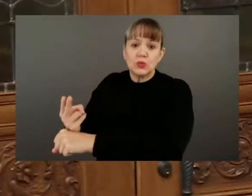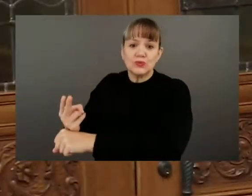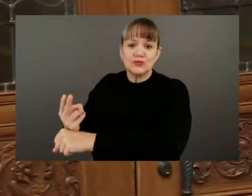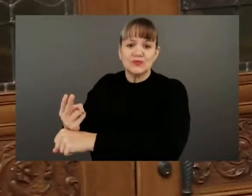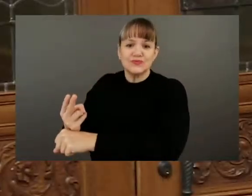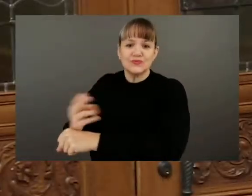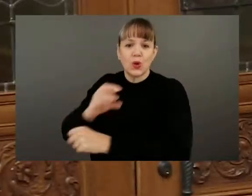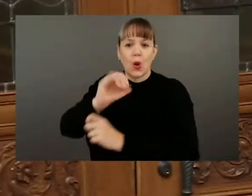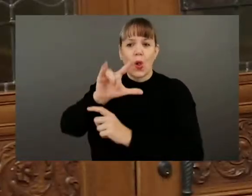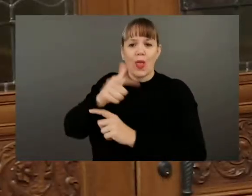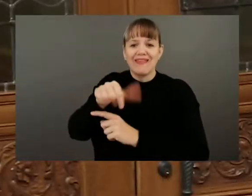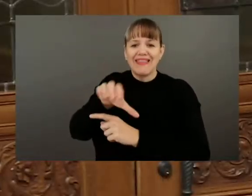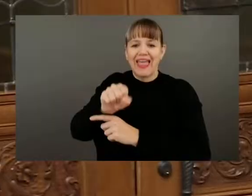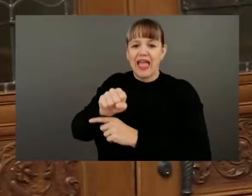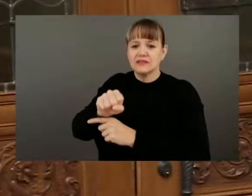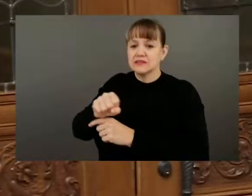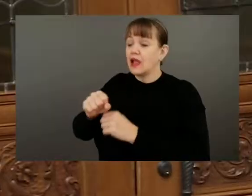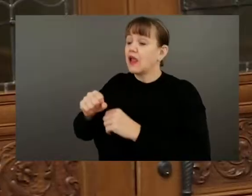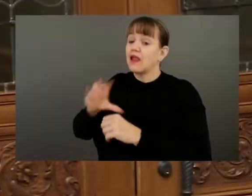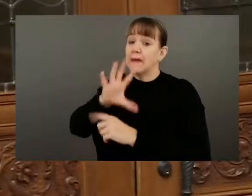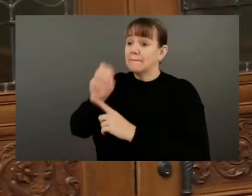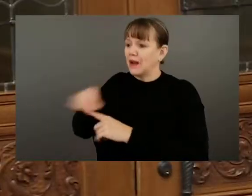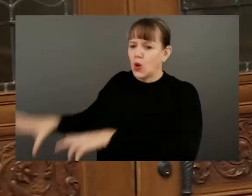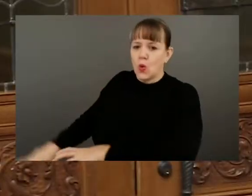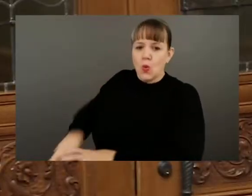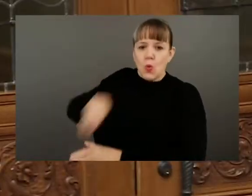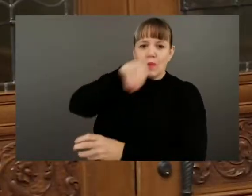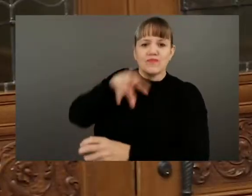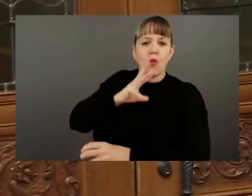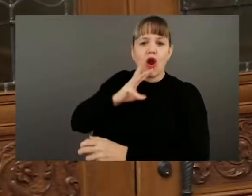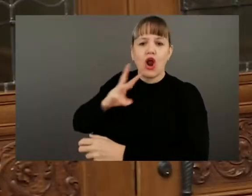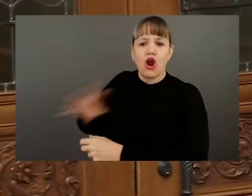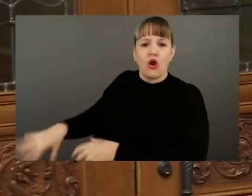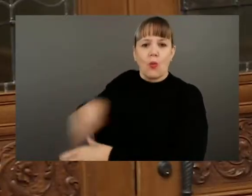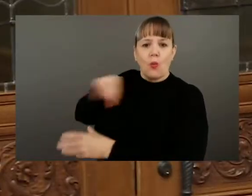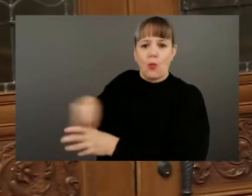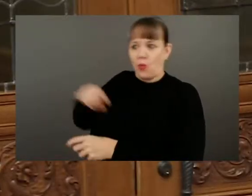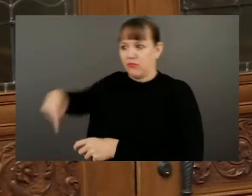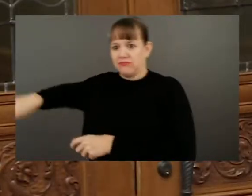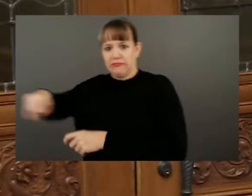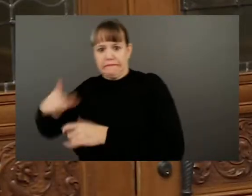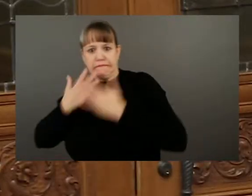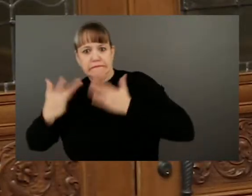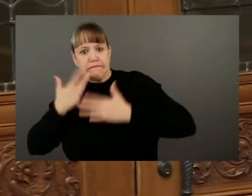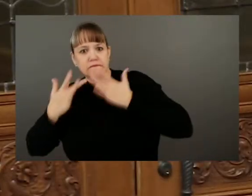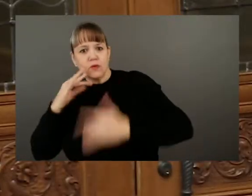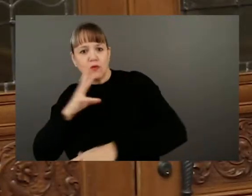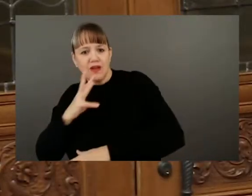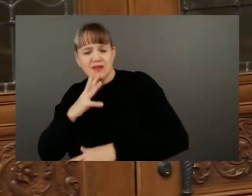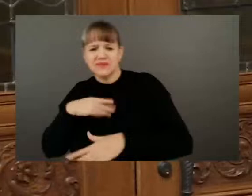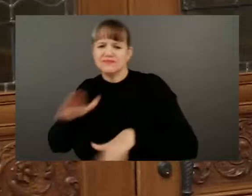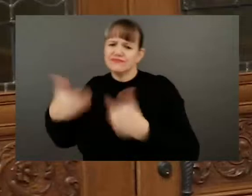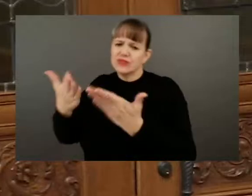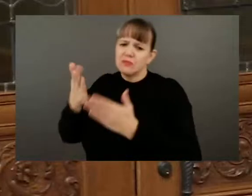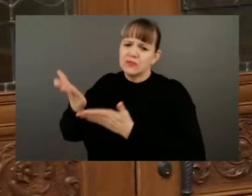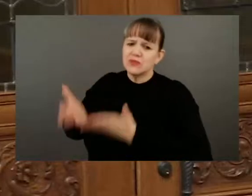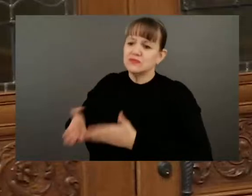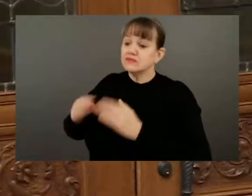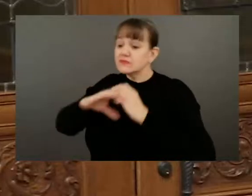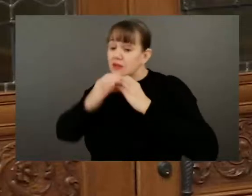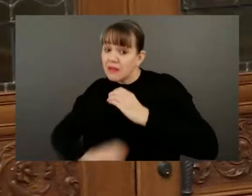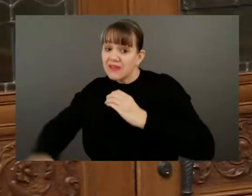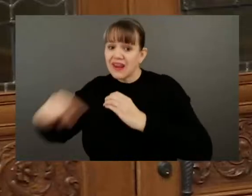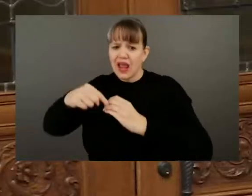proposing another pipeline, not for fossil fuels, but for water. My question is for the Minister of Water, Land and Resource Stewardship. Will the government make the